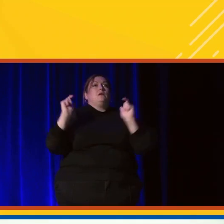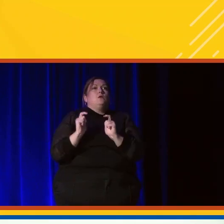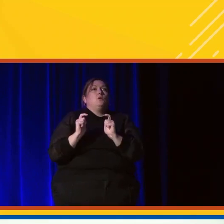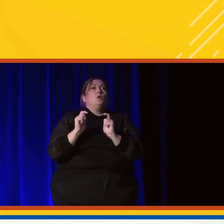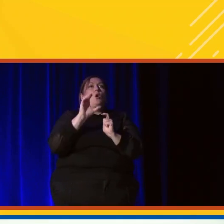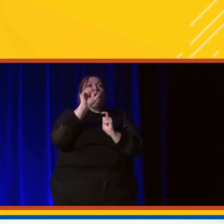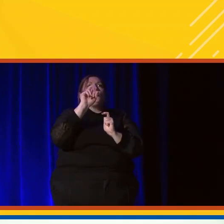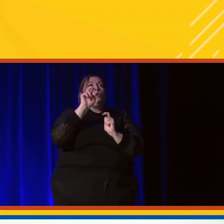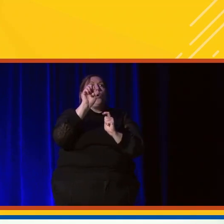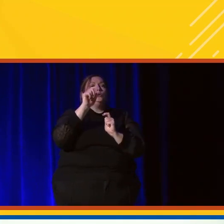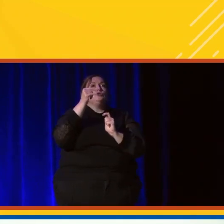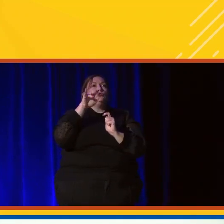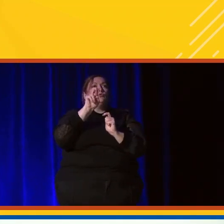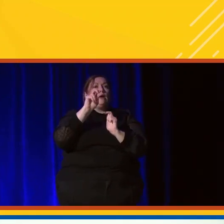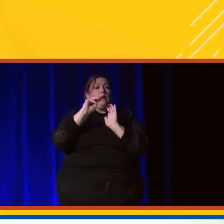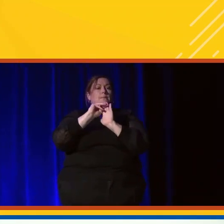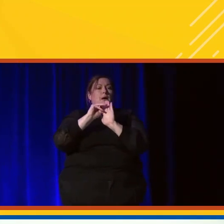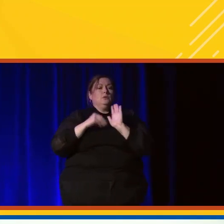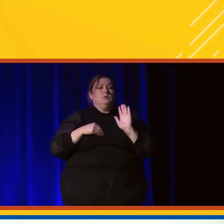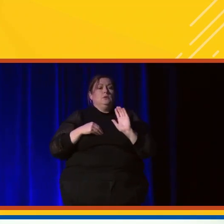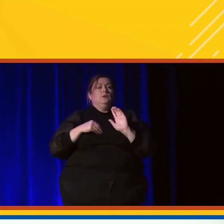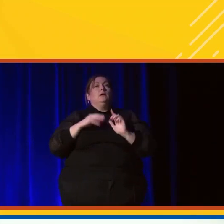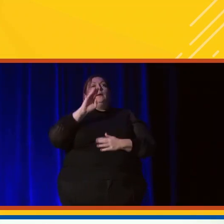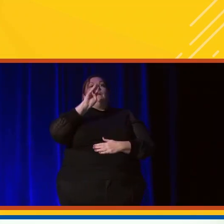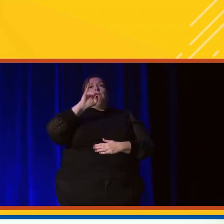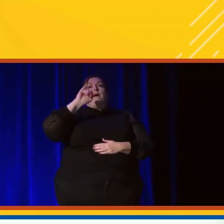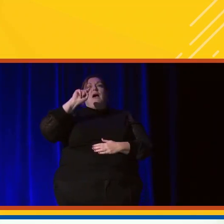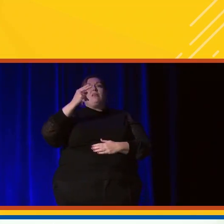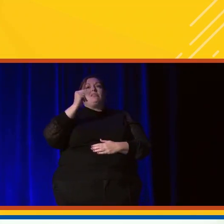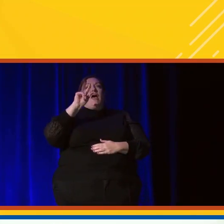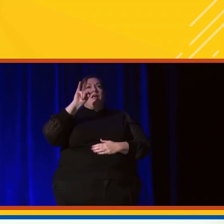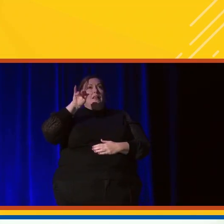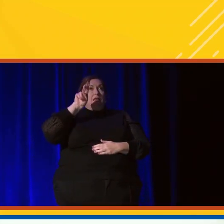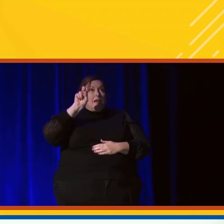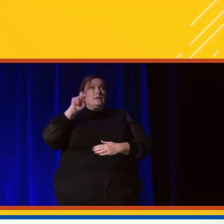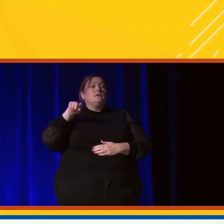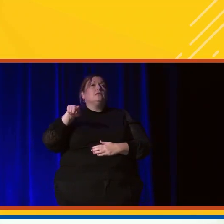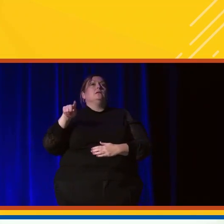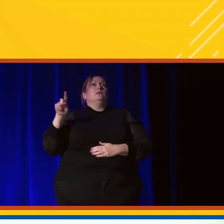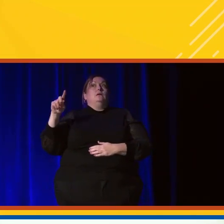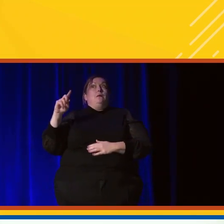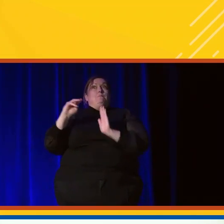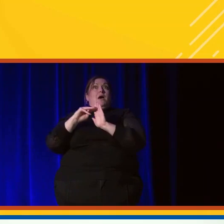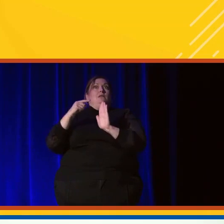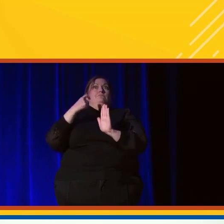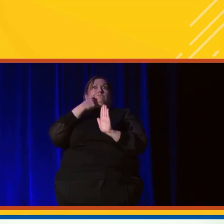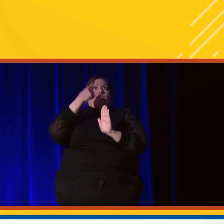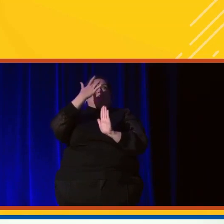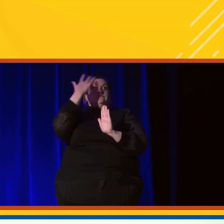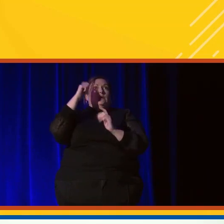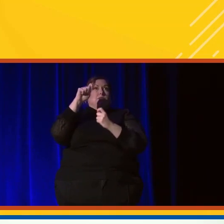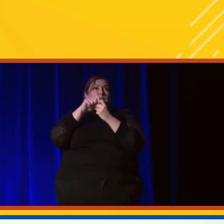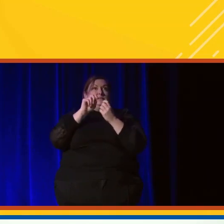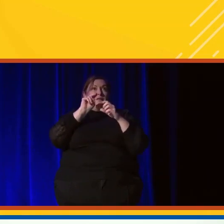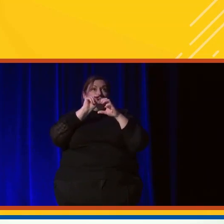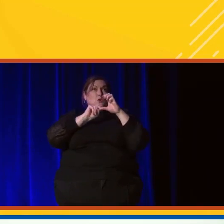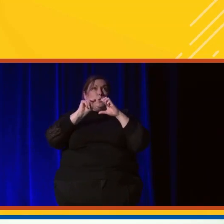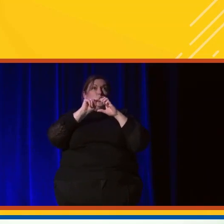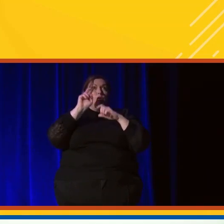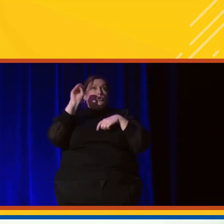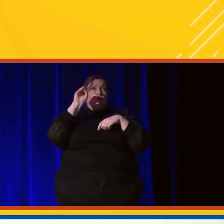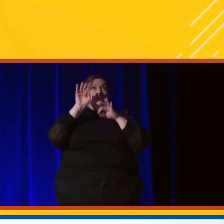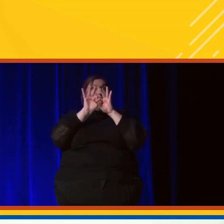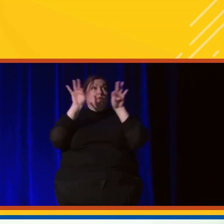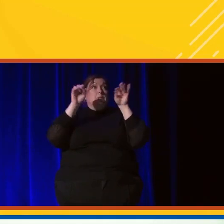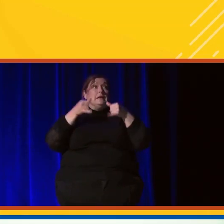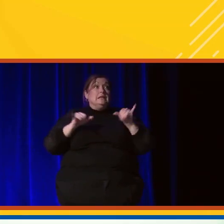a coarse-grained model. On the left is a bithiophene. Here is a model in which I have just forgotten about certain nuclear degrees of freedom. It